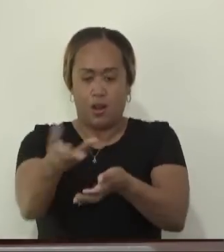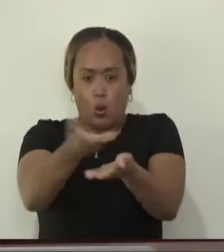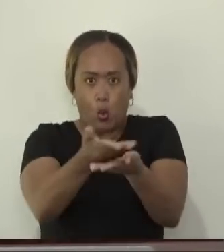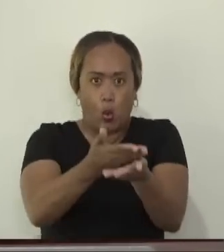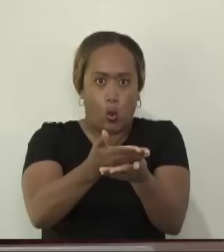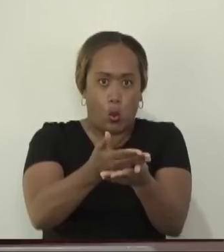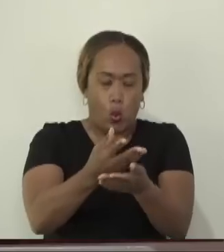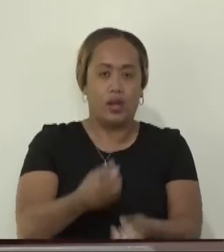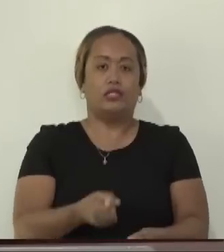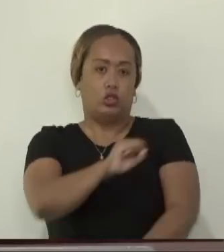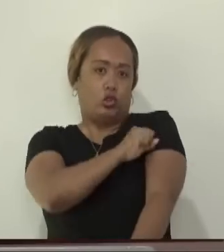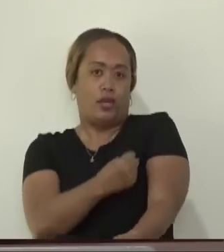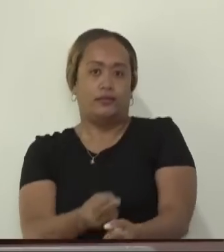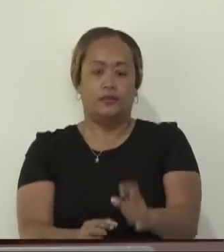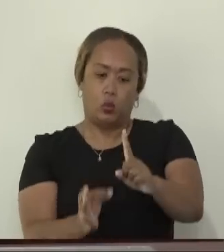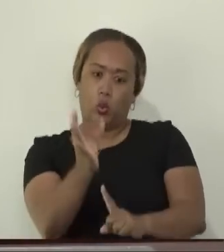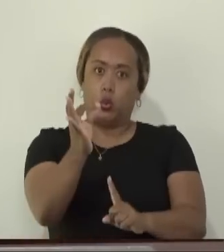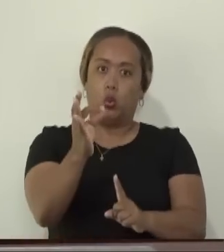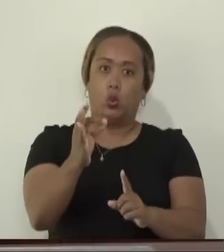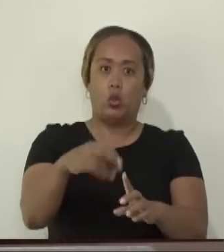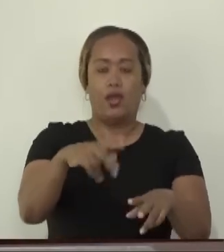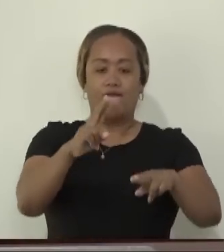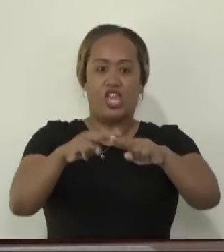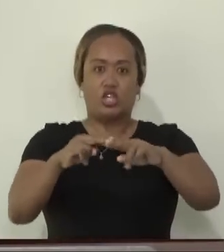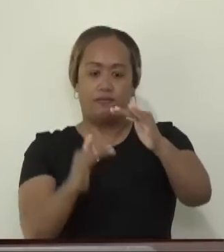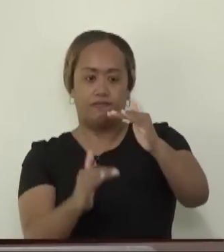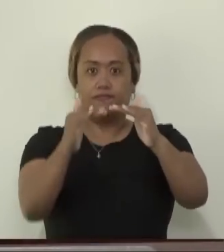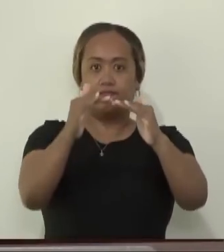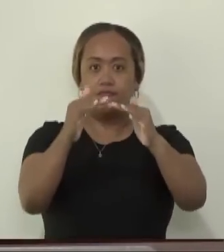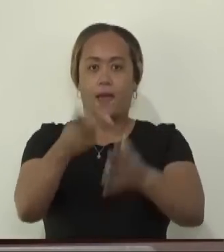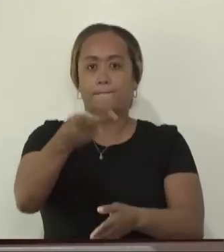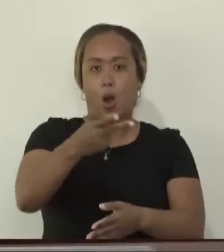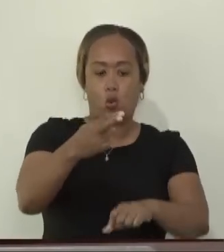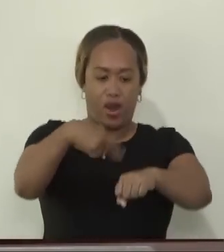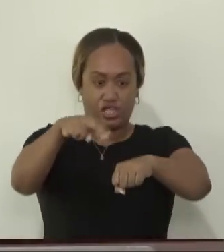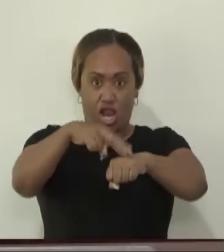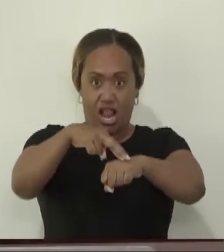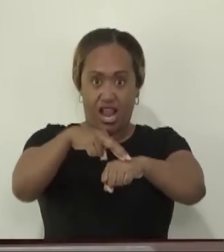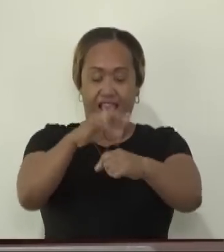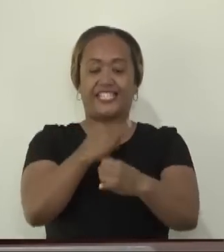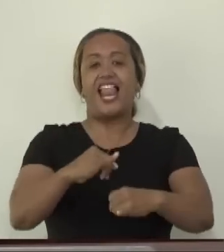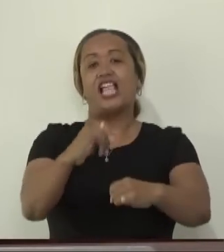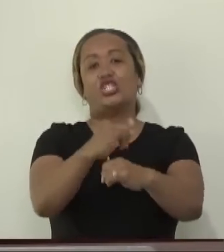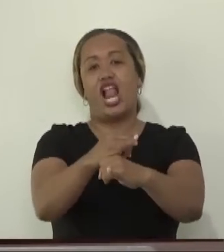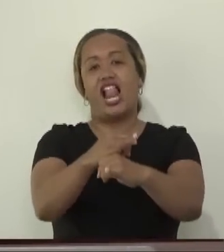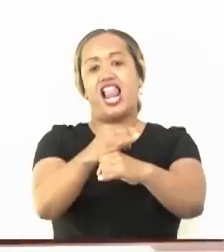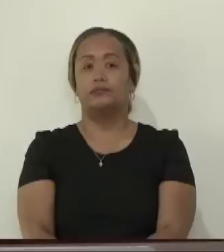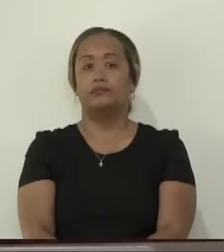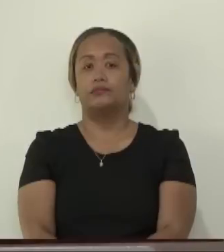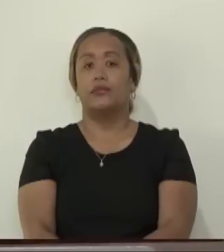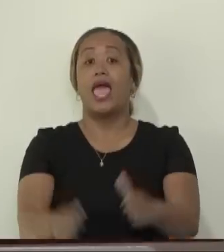relations, and enhance Fiji's standing in both regional and international